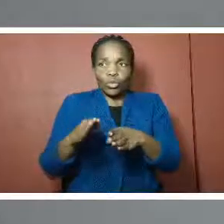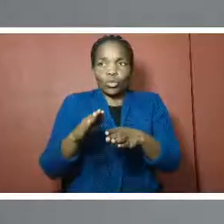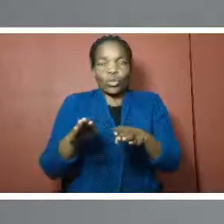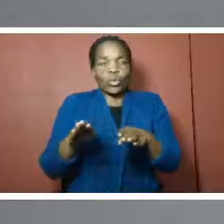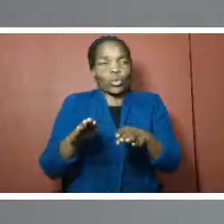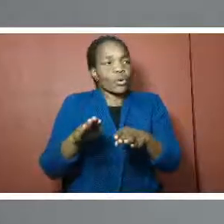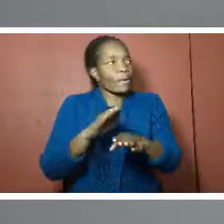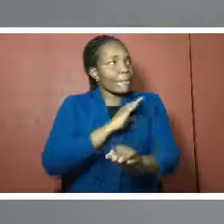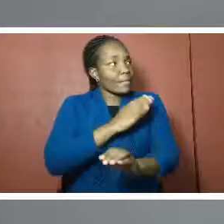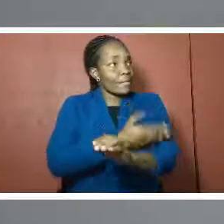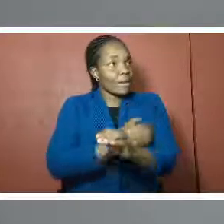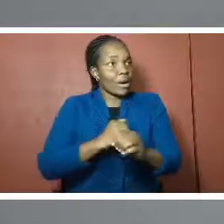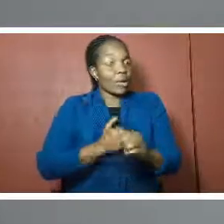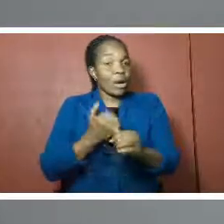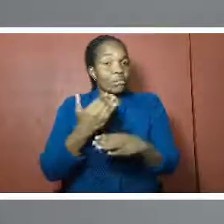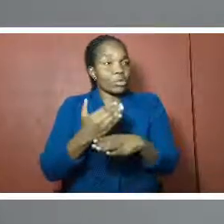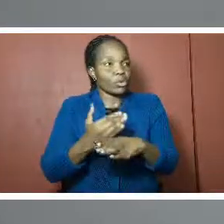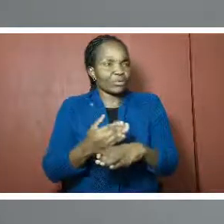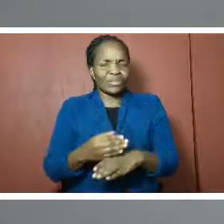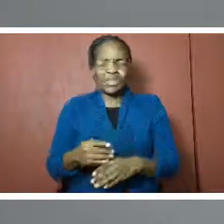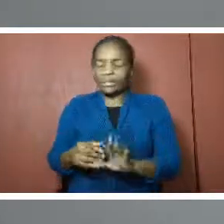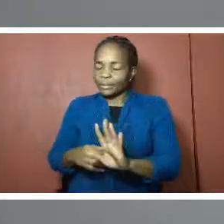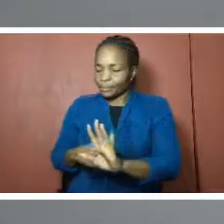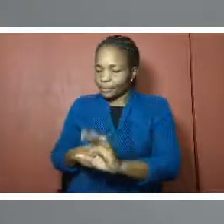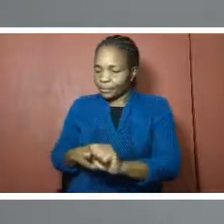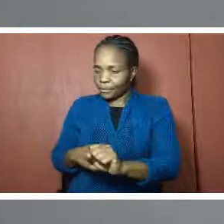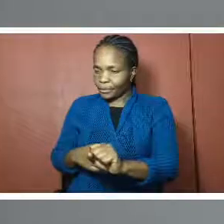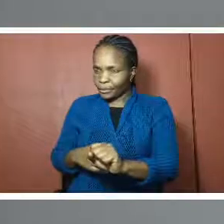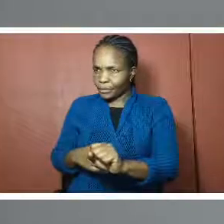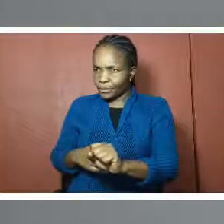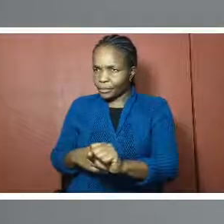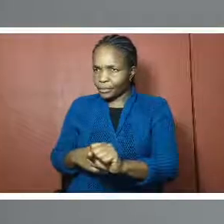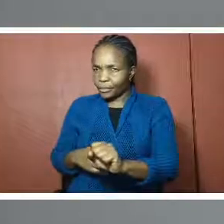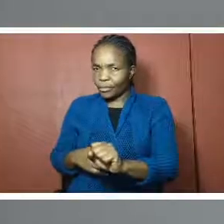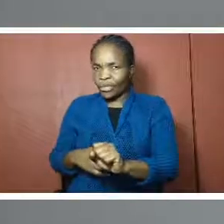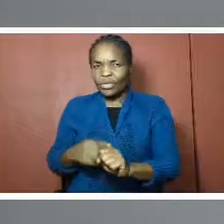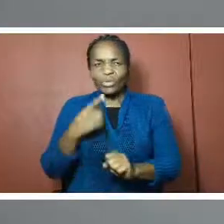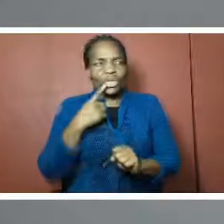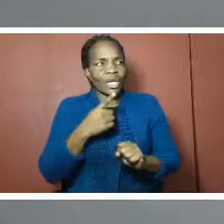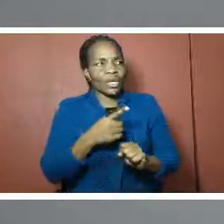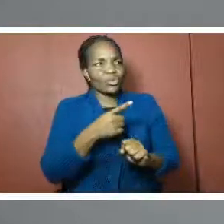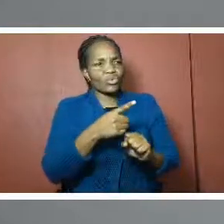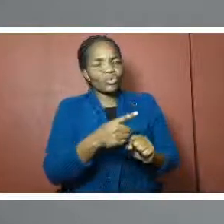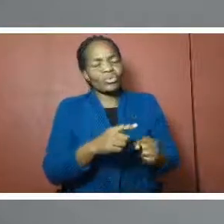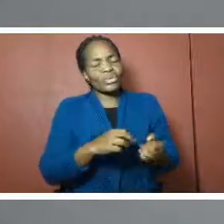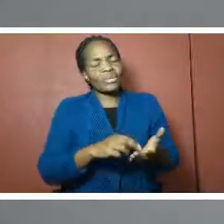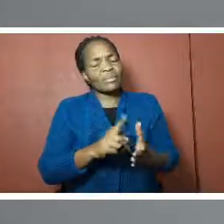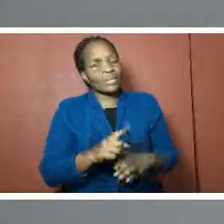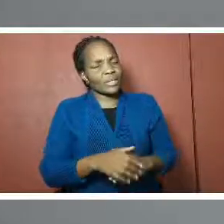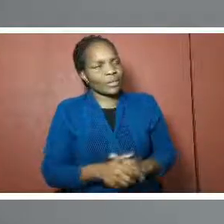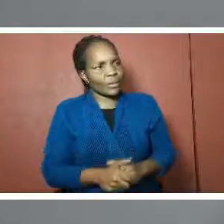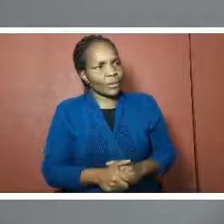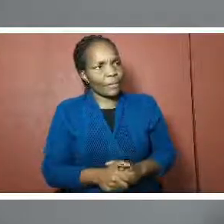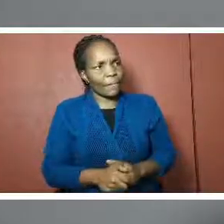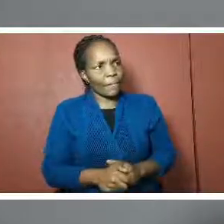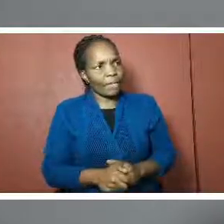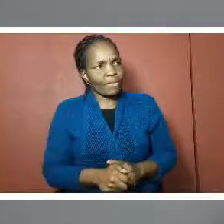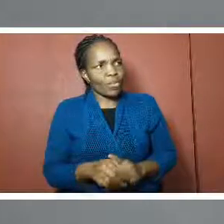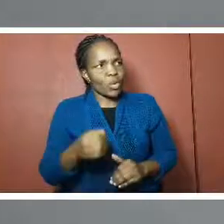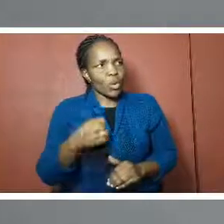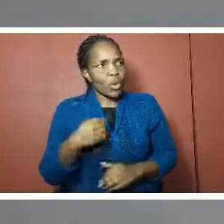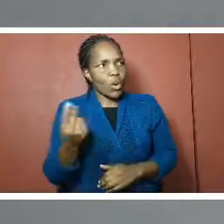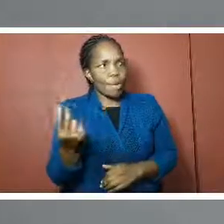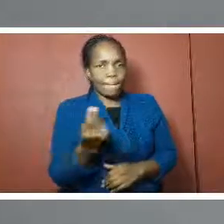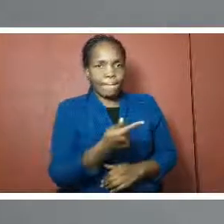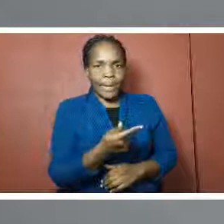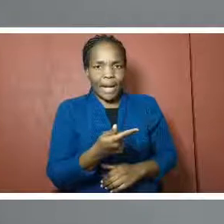And let me stop you there. Yeah. So when you say to laminate your own beam, how do you mean? I mean, we buy the